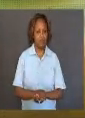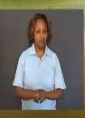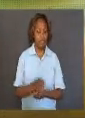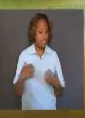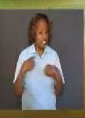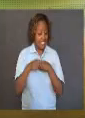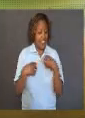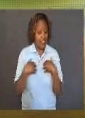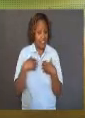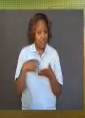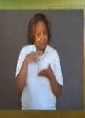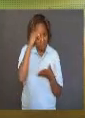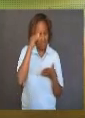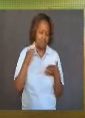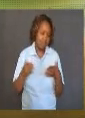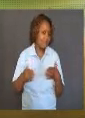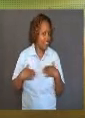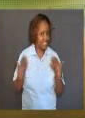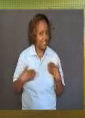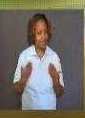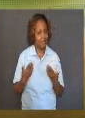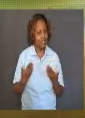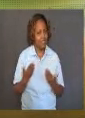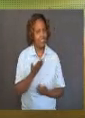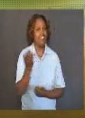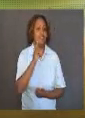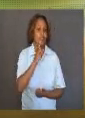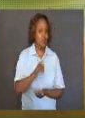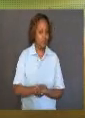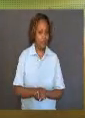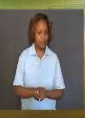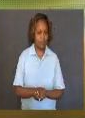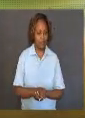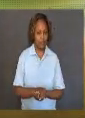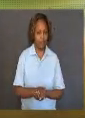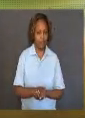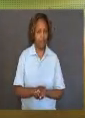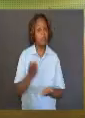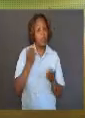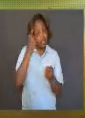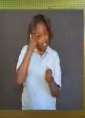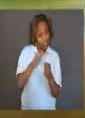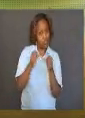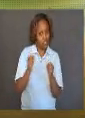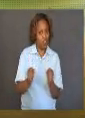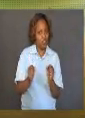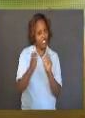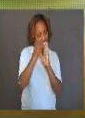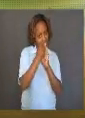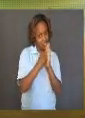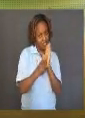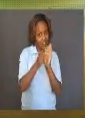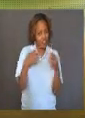Fears are interesting things. You might notice that writing down